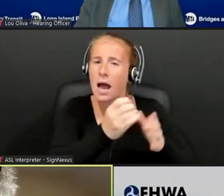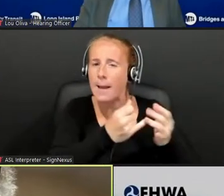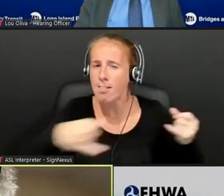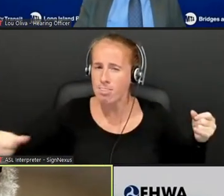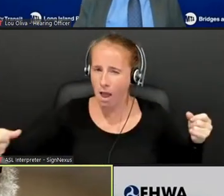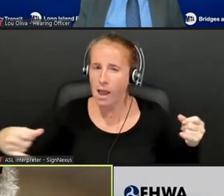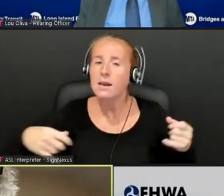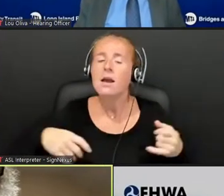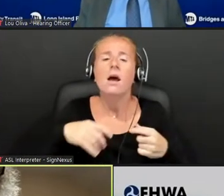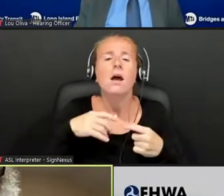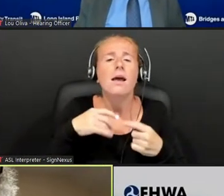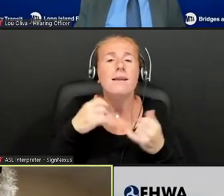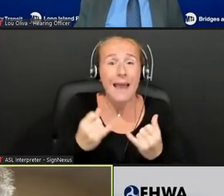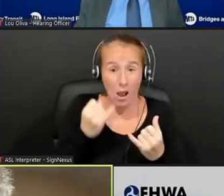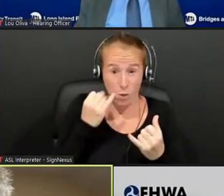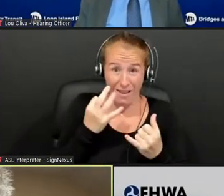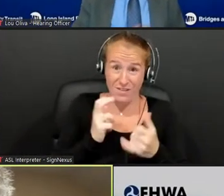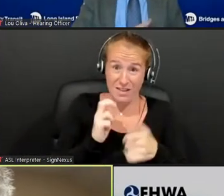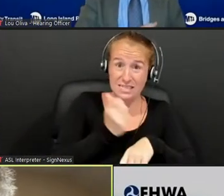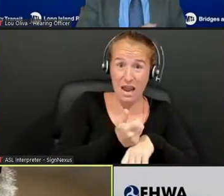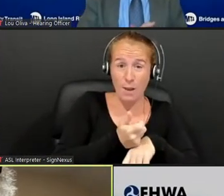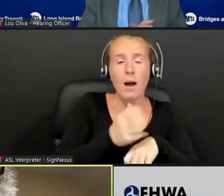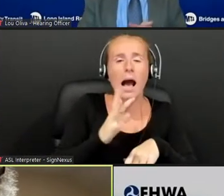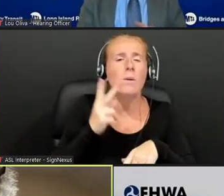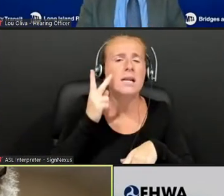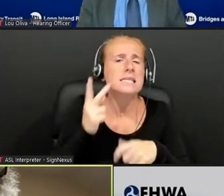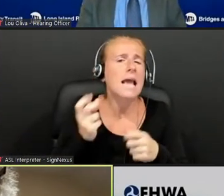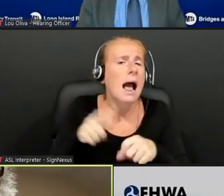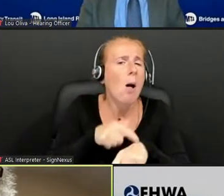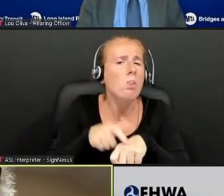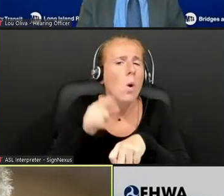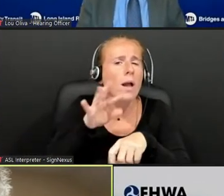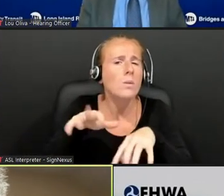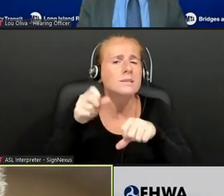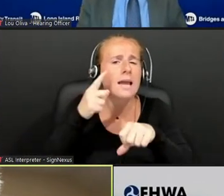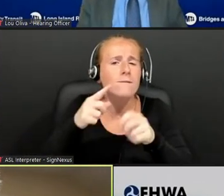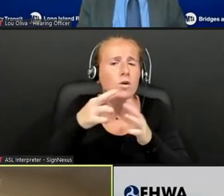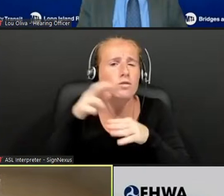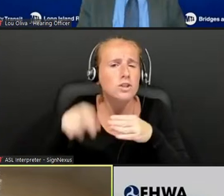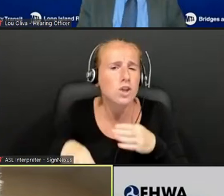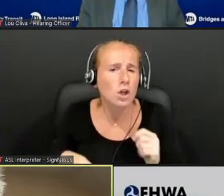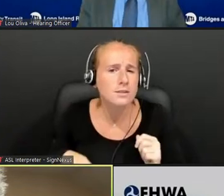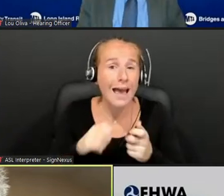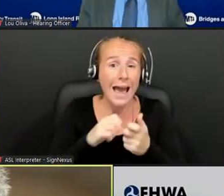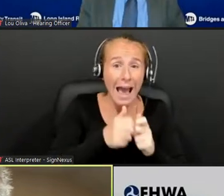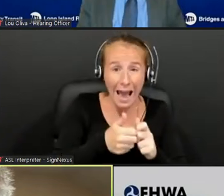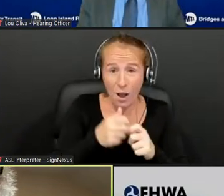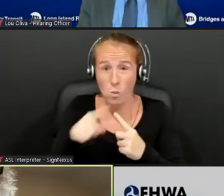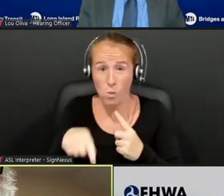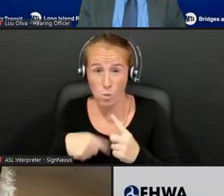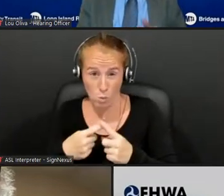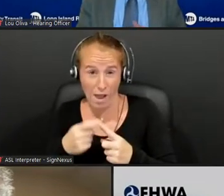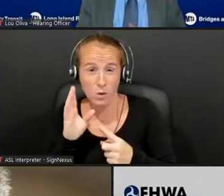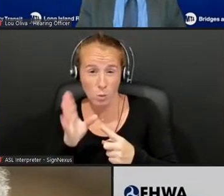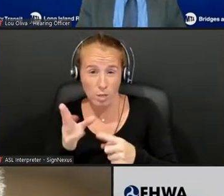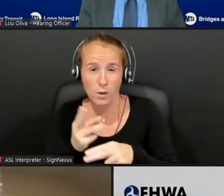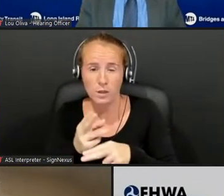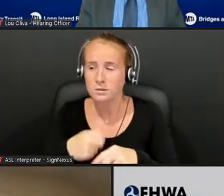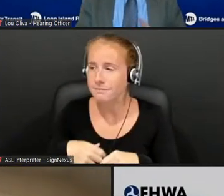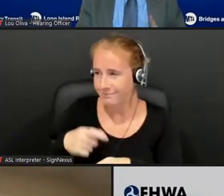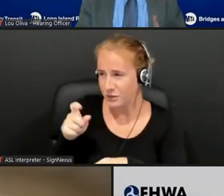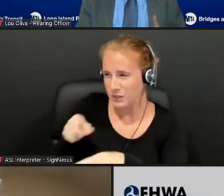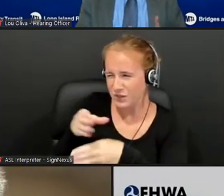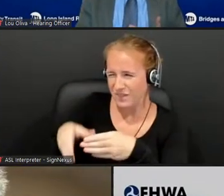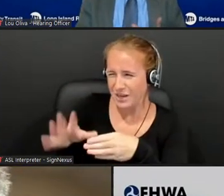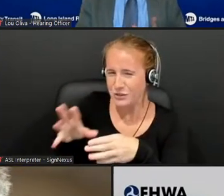implemented will we see results so from the start of totaling how and when will Transportation be improved for current and new Riders your remarks